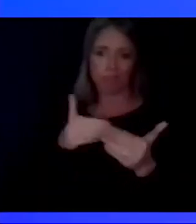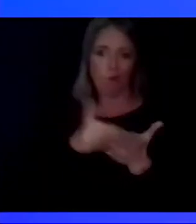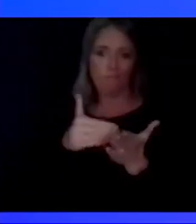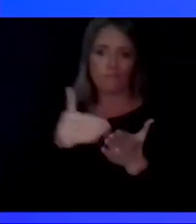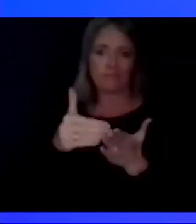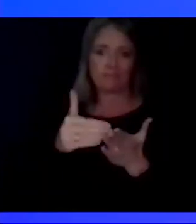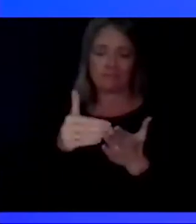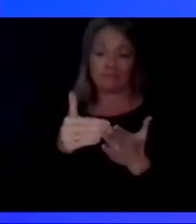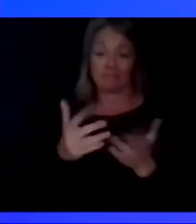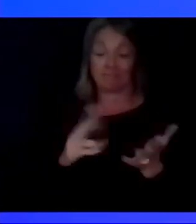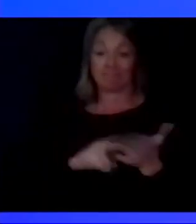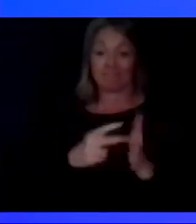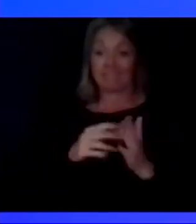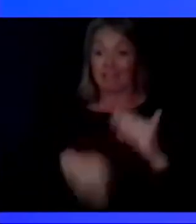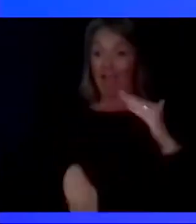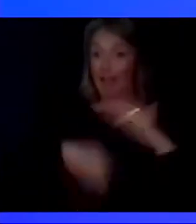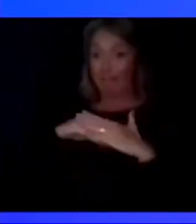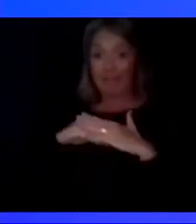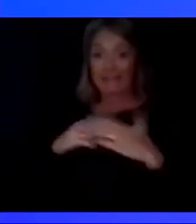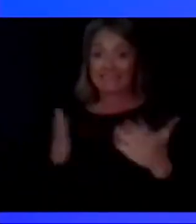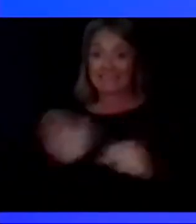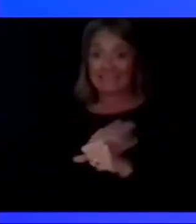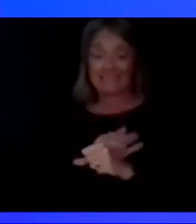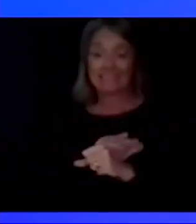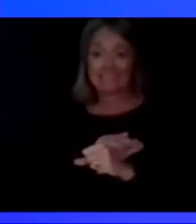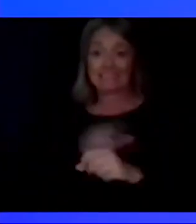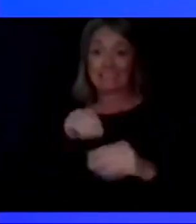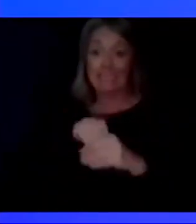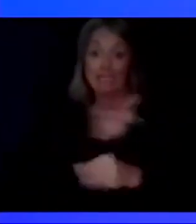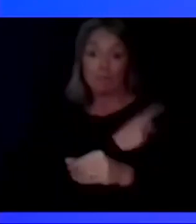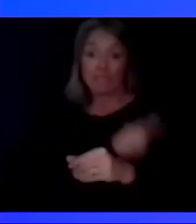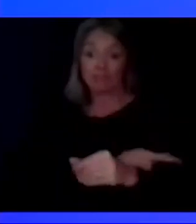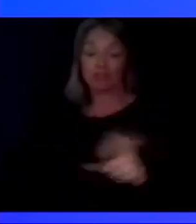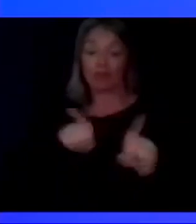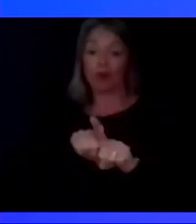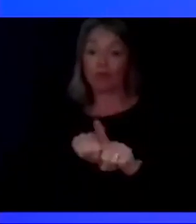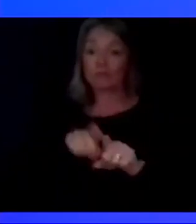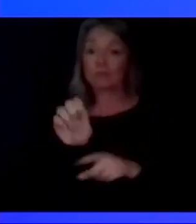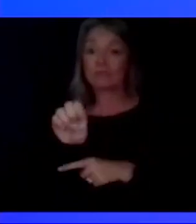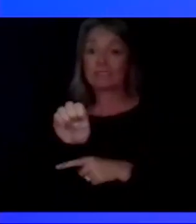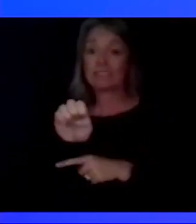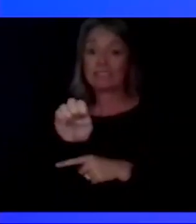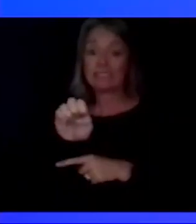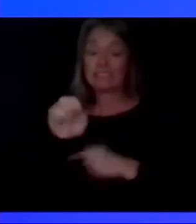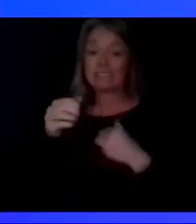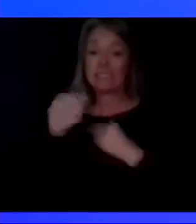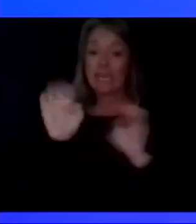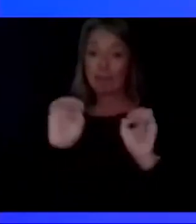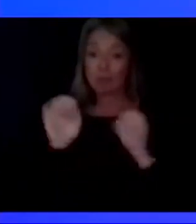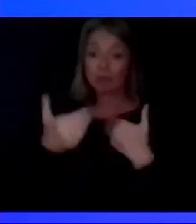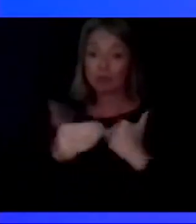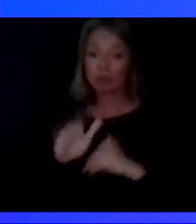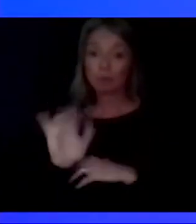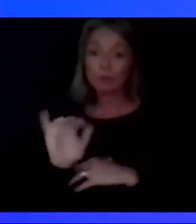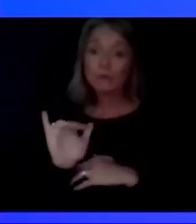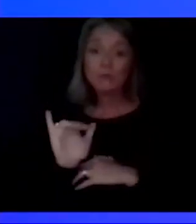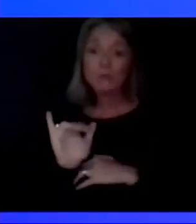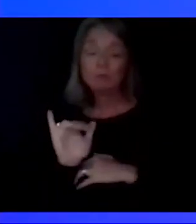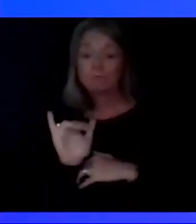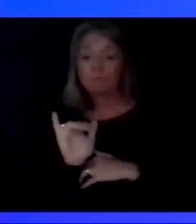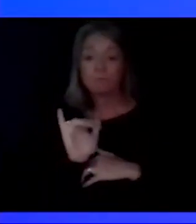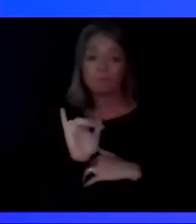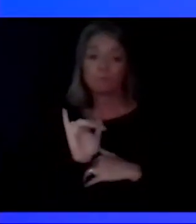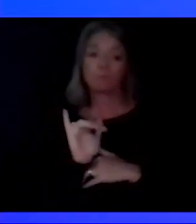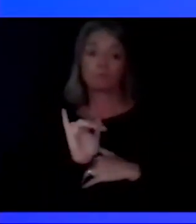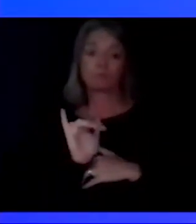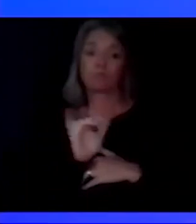are they at inpatient capacity, but that trickles down to the ED to where the ED is at capacity. And it's been all the time for the last